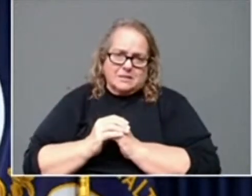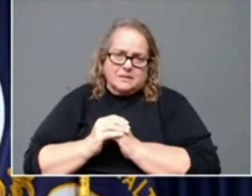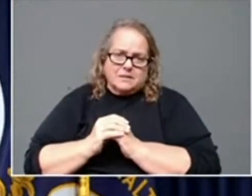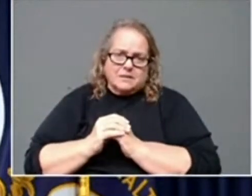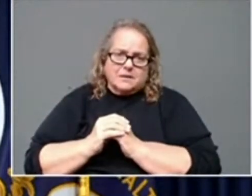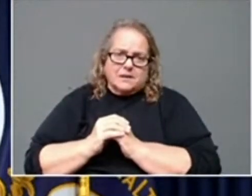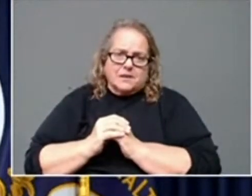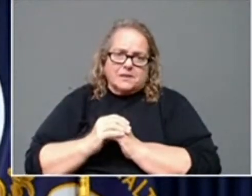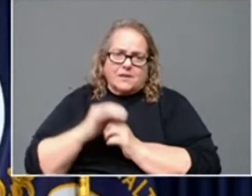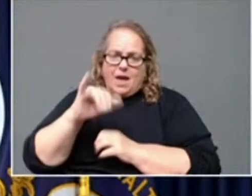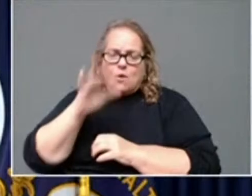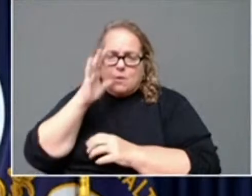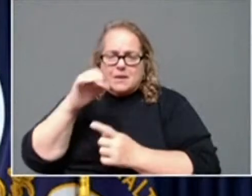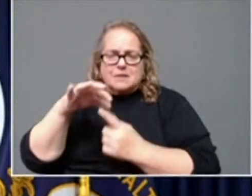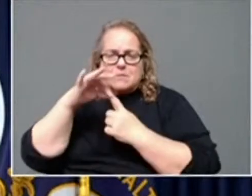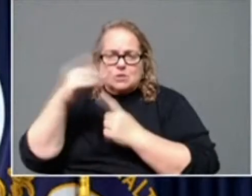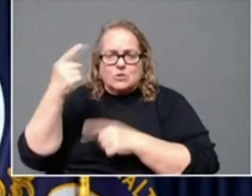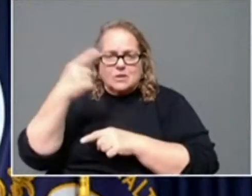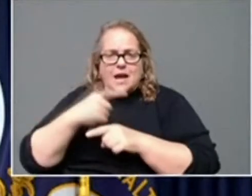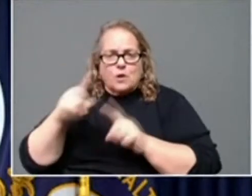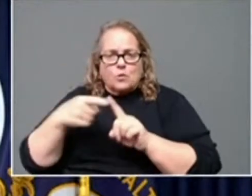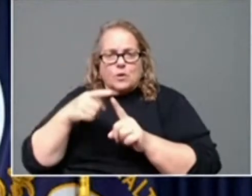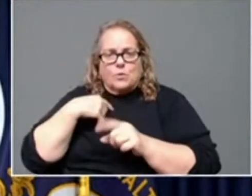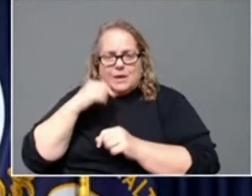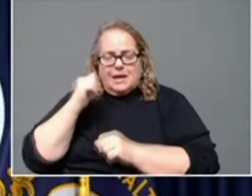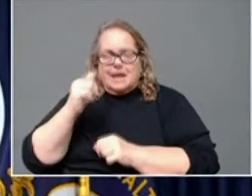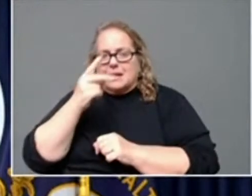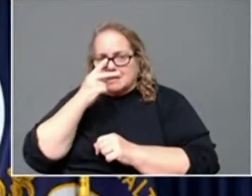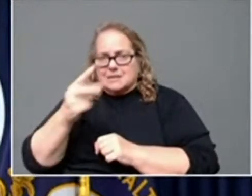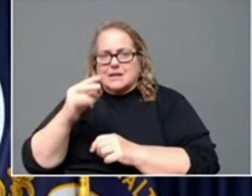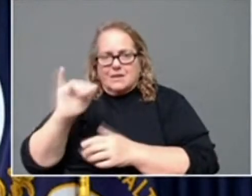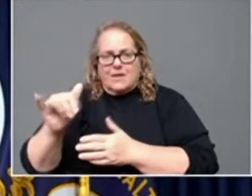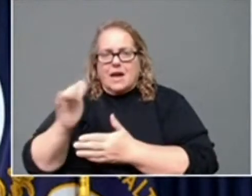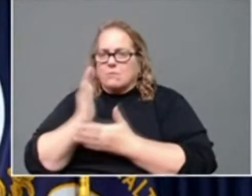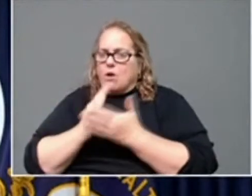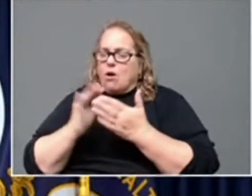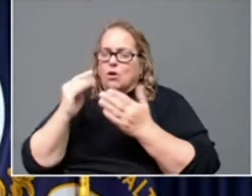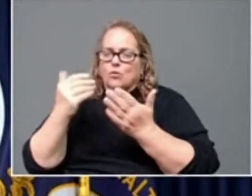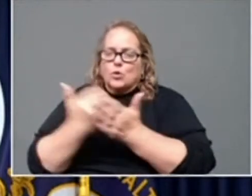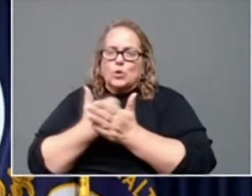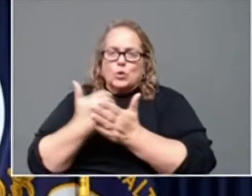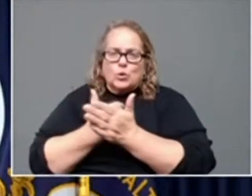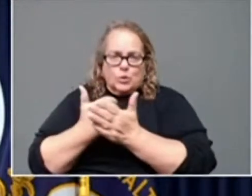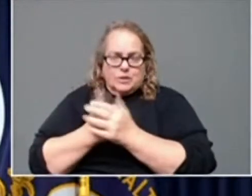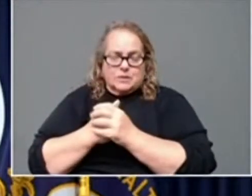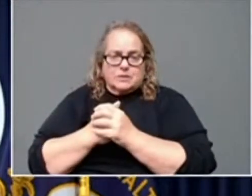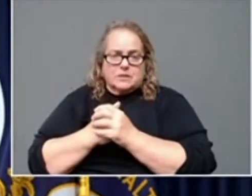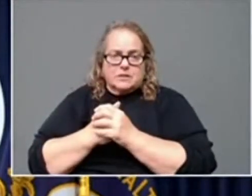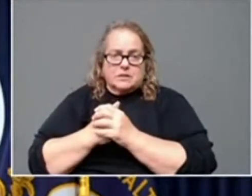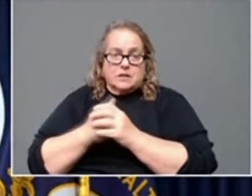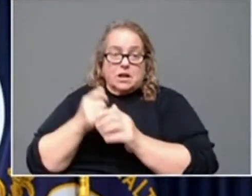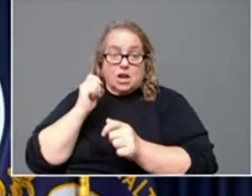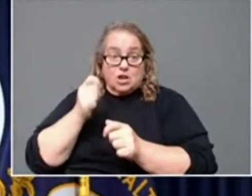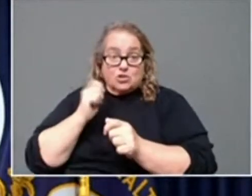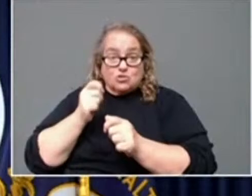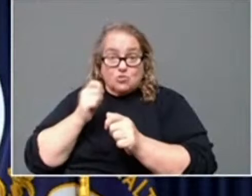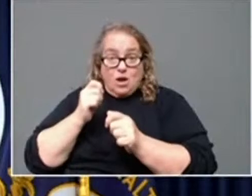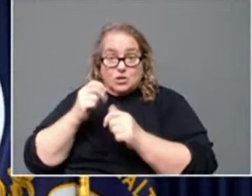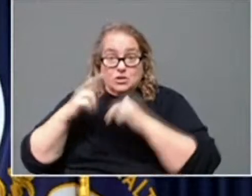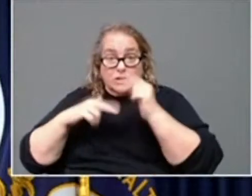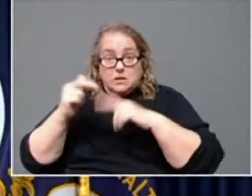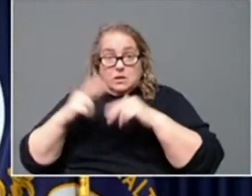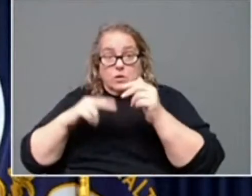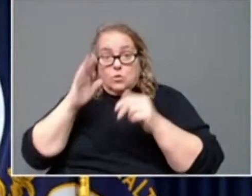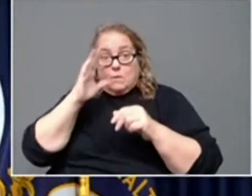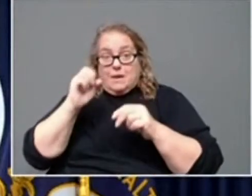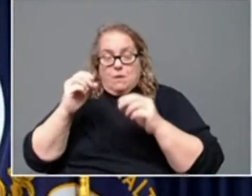going to be a special day when we can see that piece. Construction will be a little more